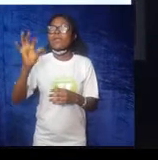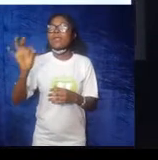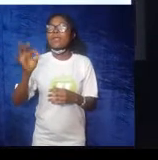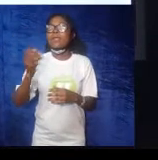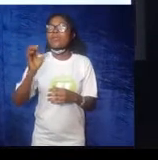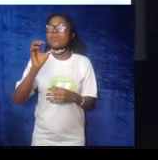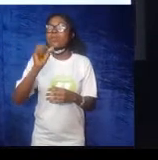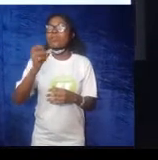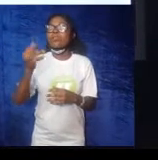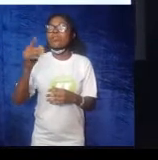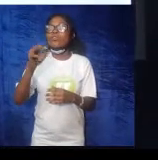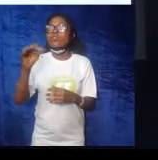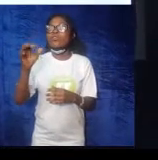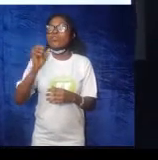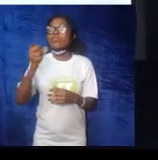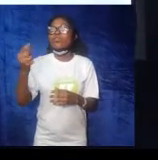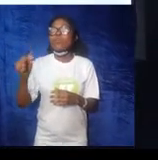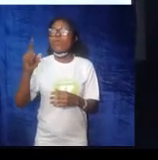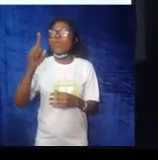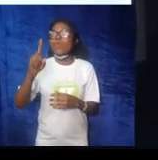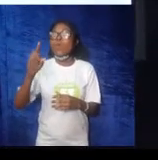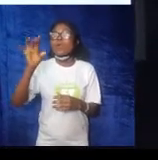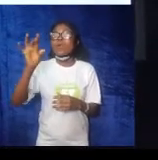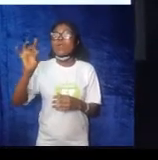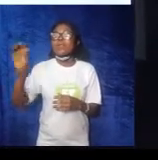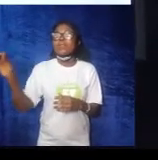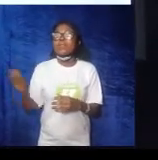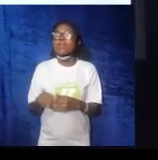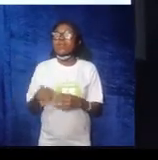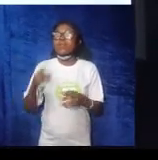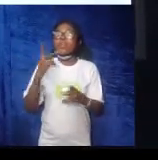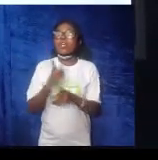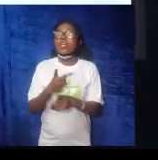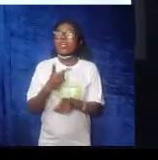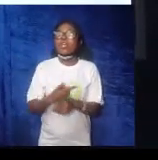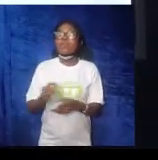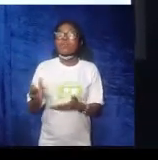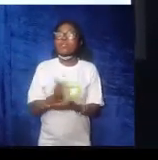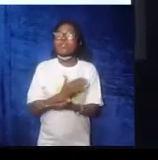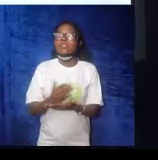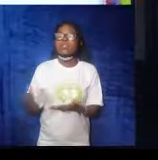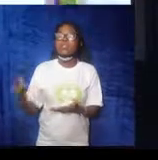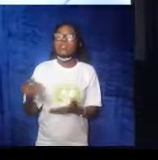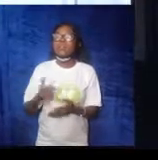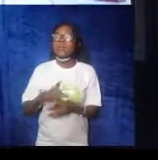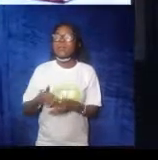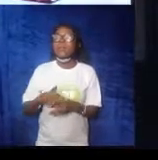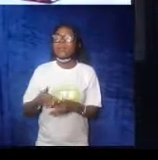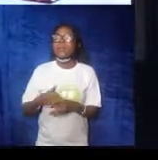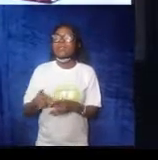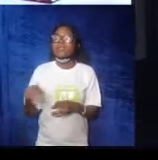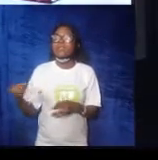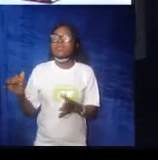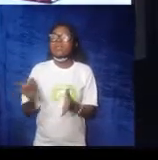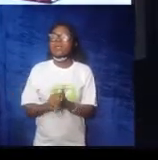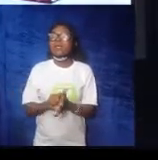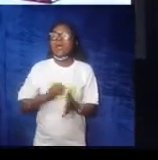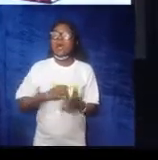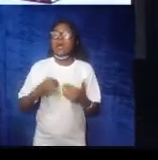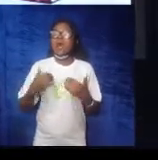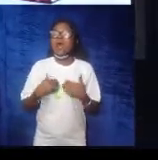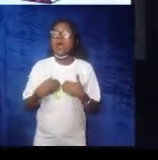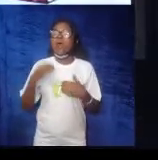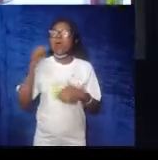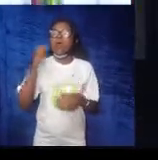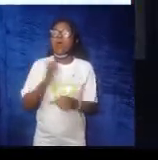90, so 180. Good job, you. Keep on singing and keep on practicing that. You should not miss your way. Now I